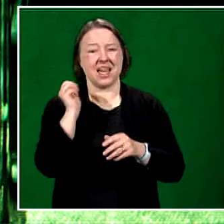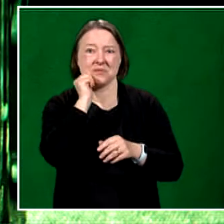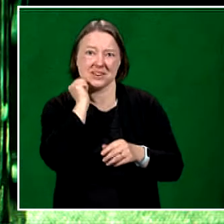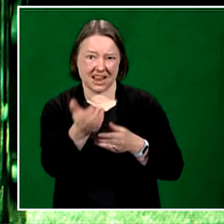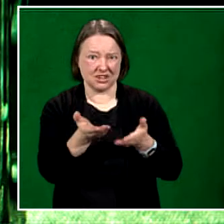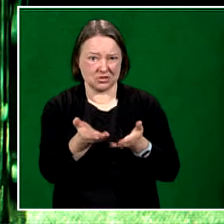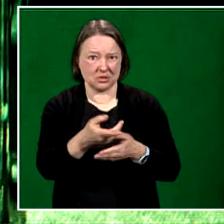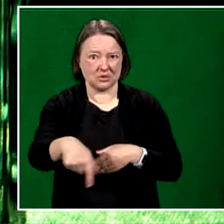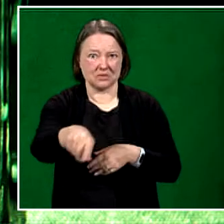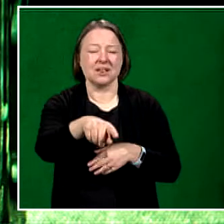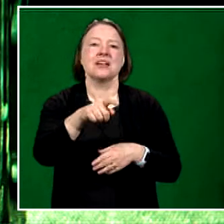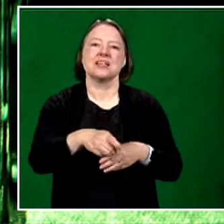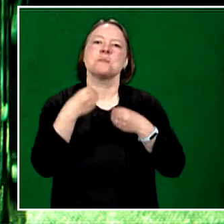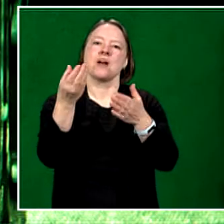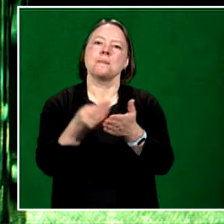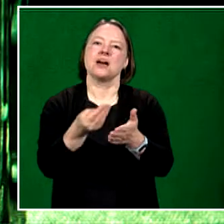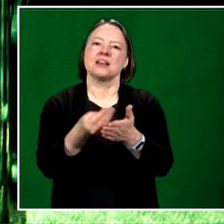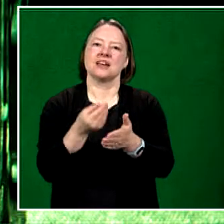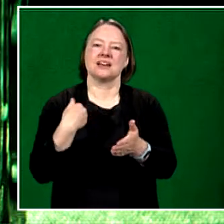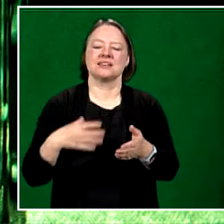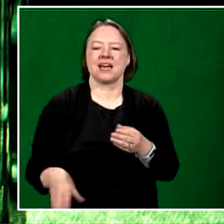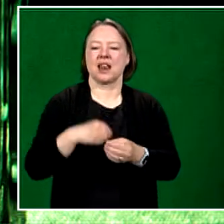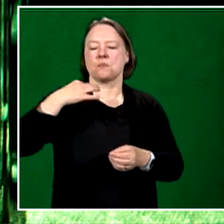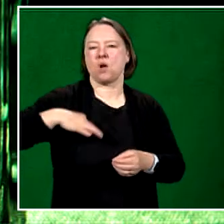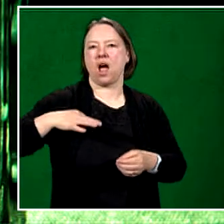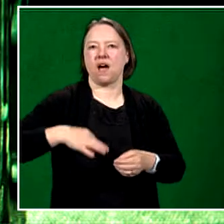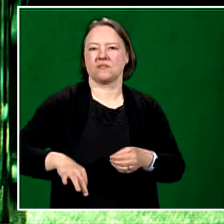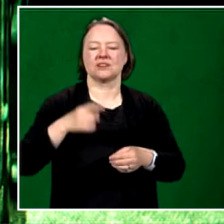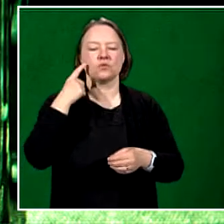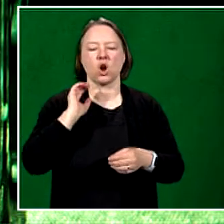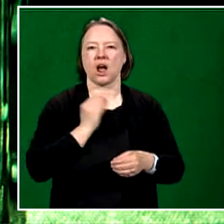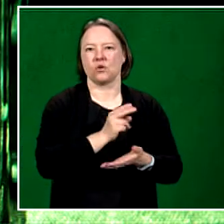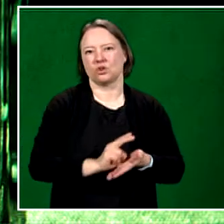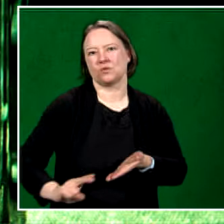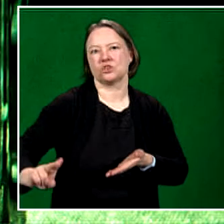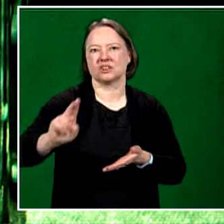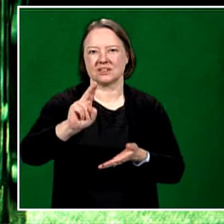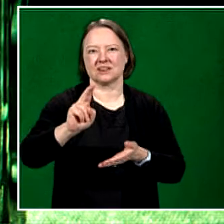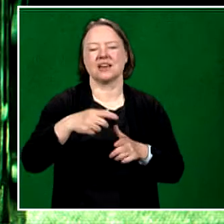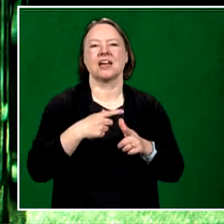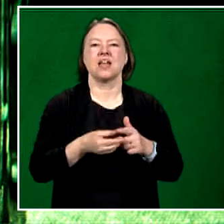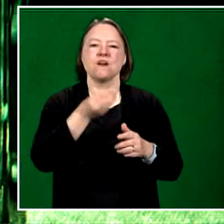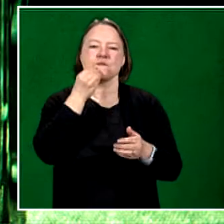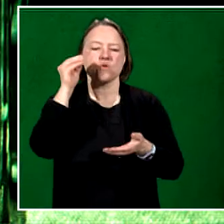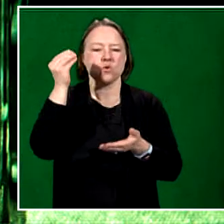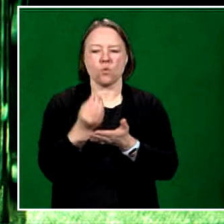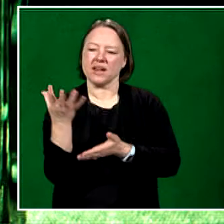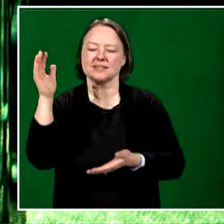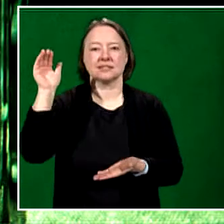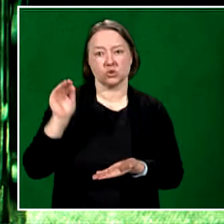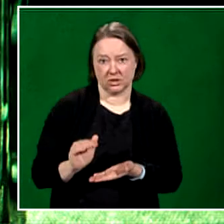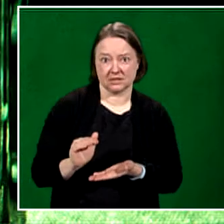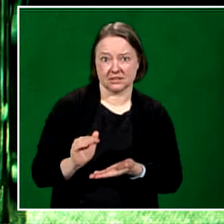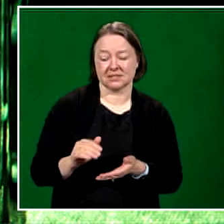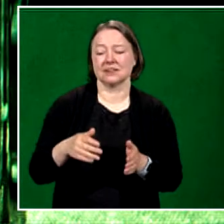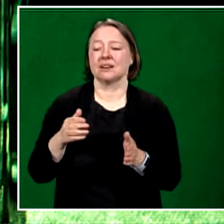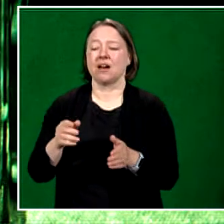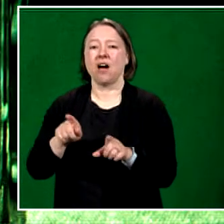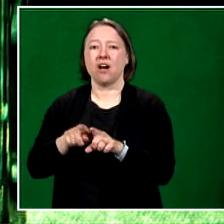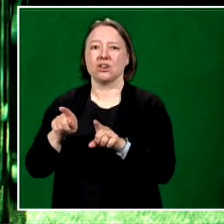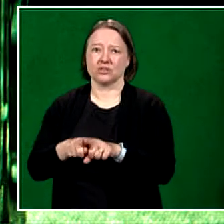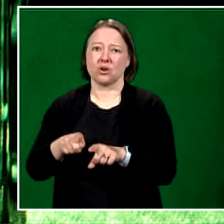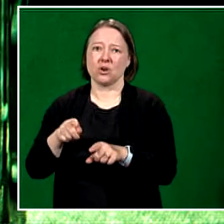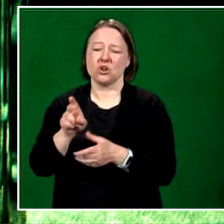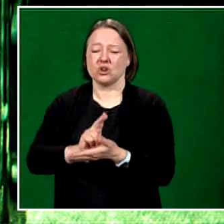save money, and it provides an additional profit stream for the university. It decreases food waste, and it increases